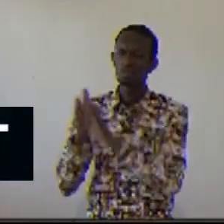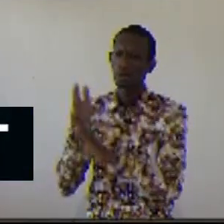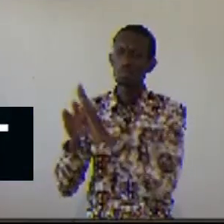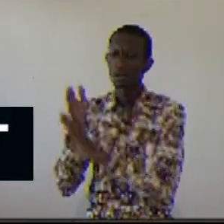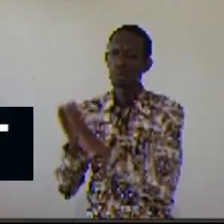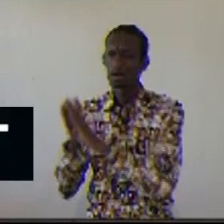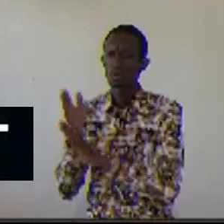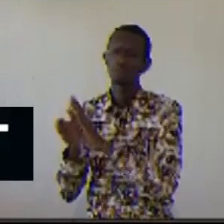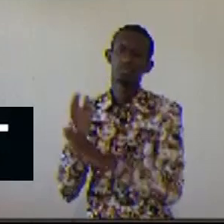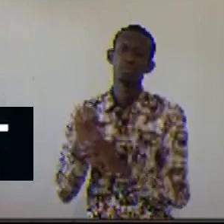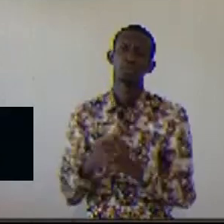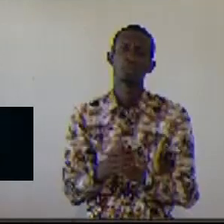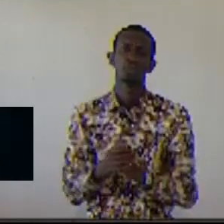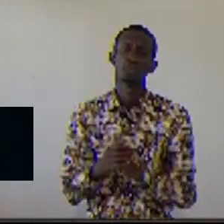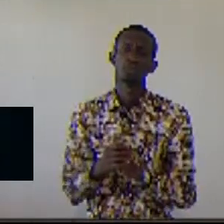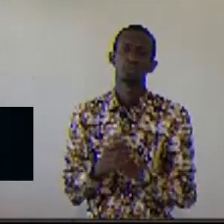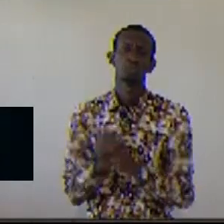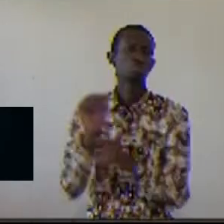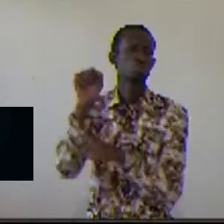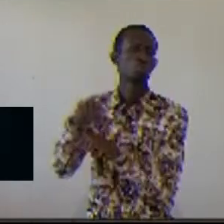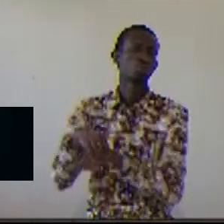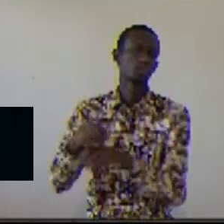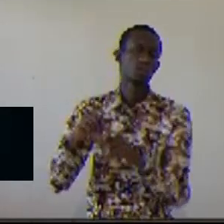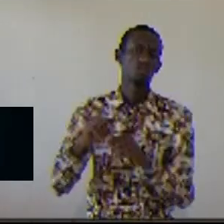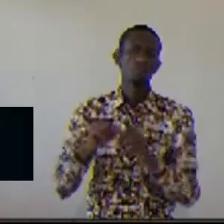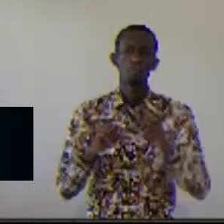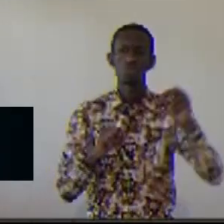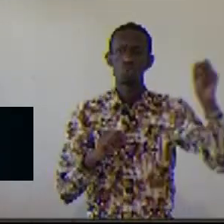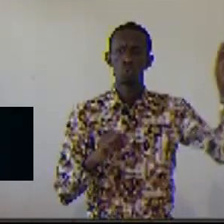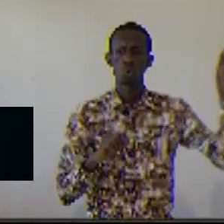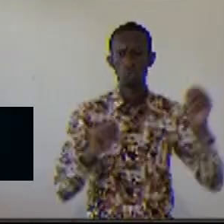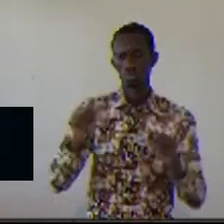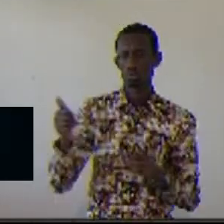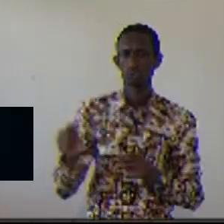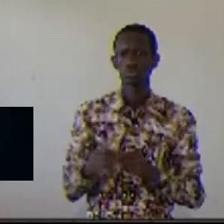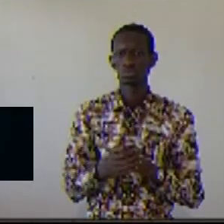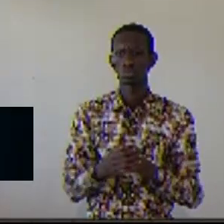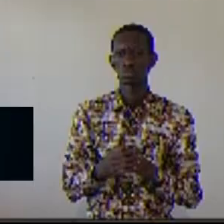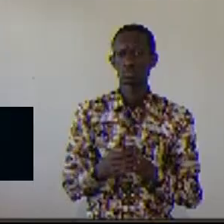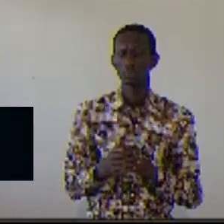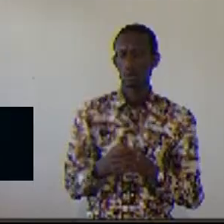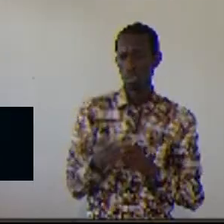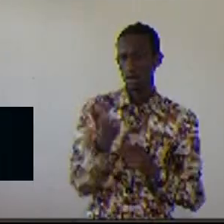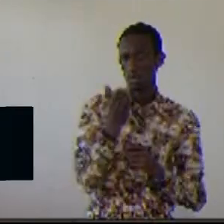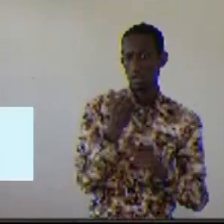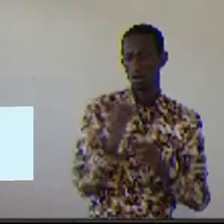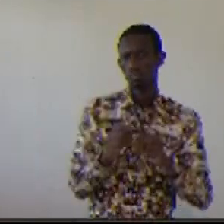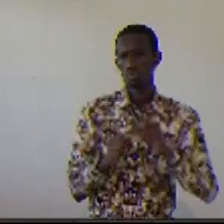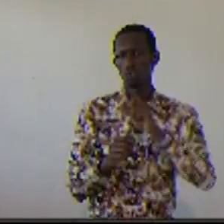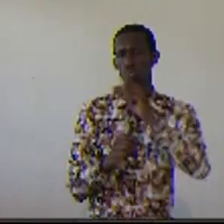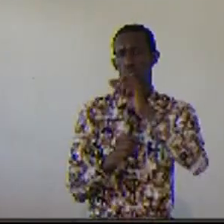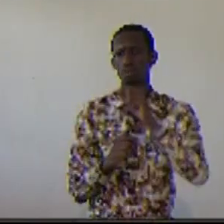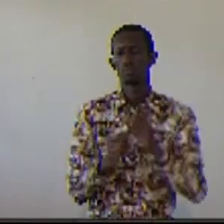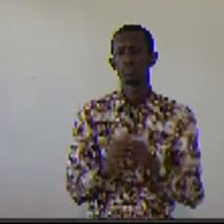therefore slightly above this one here. So this was the original. This is for magnesium ribbon, but this